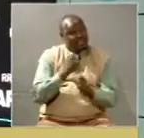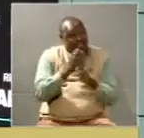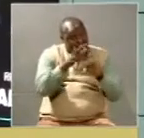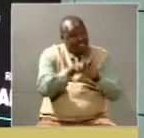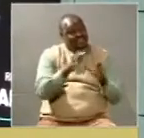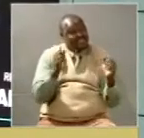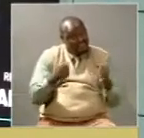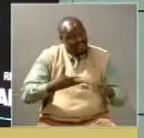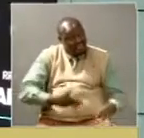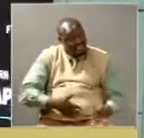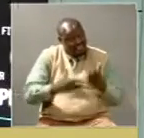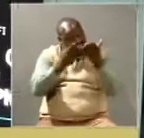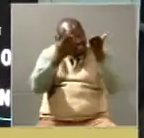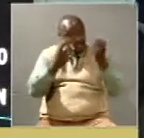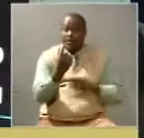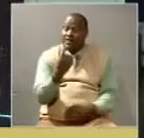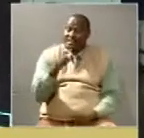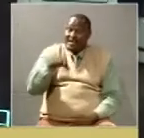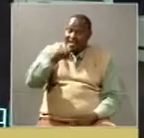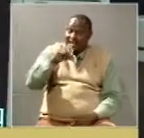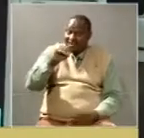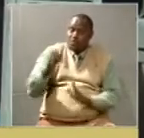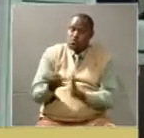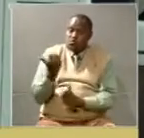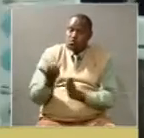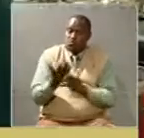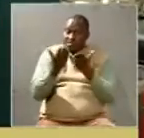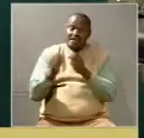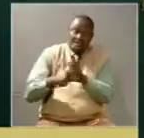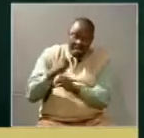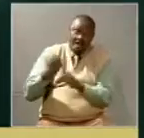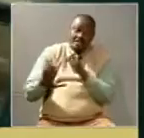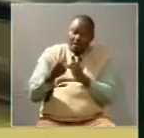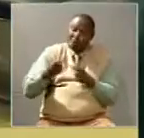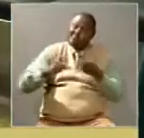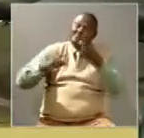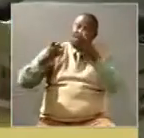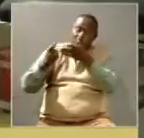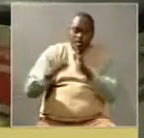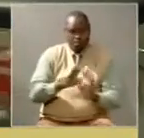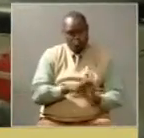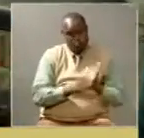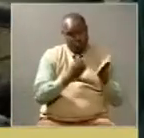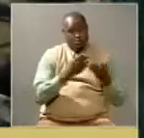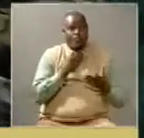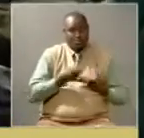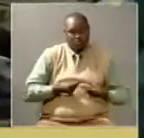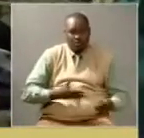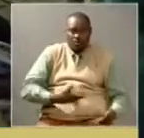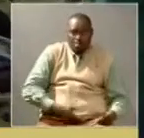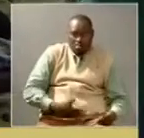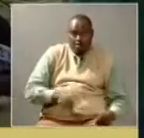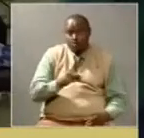fistula, and about 1,900 new cases are added annually. Under the global campaign to end fistula, every year